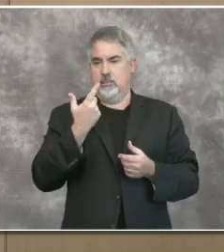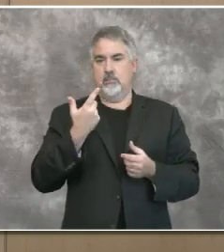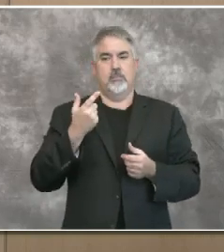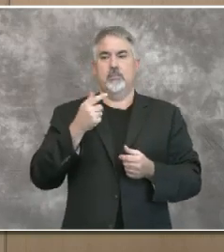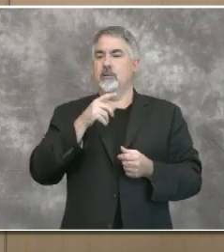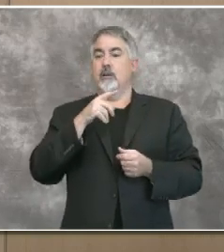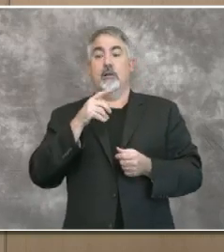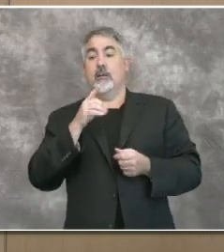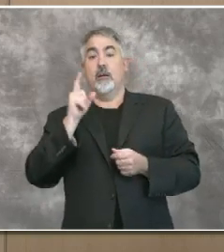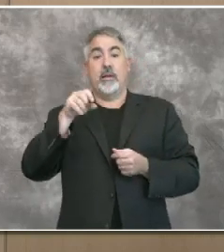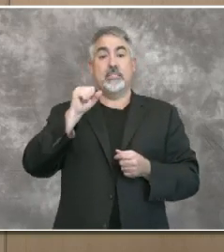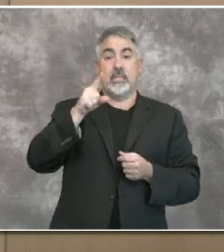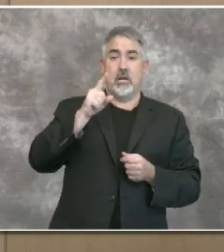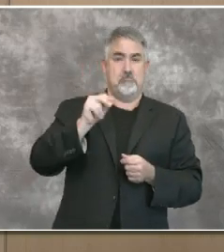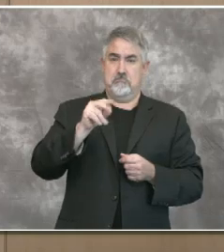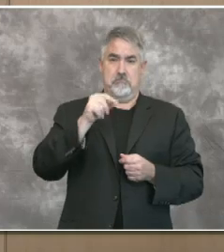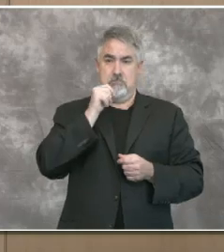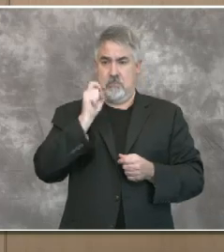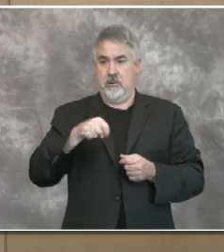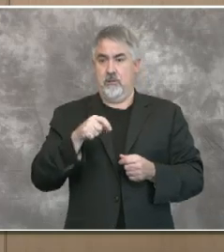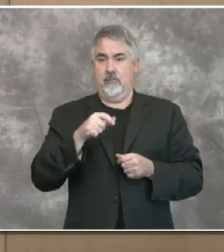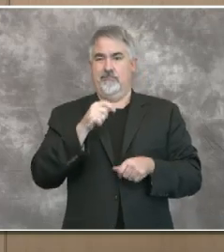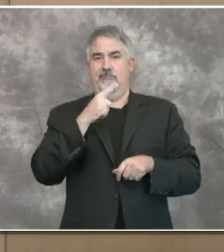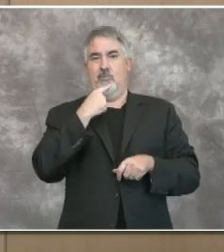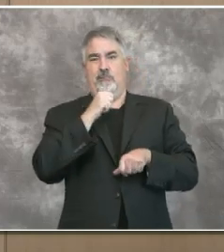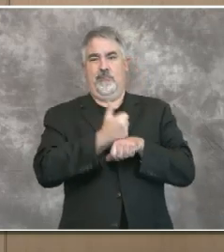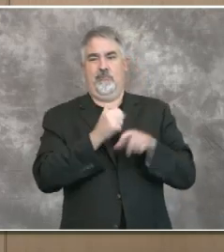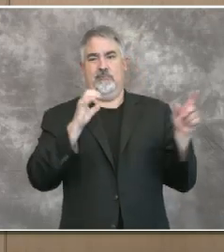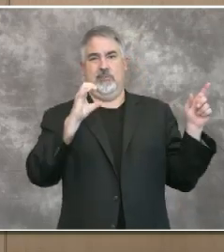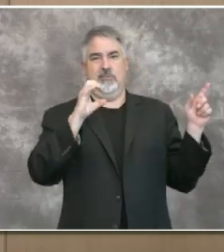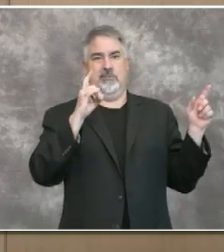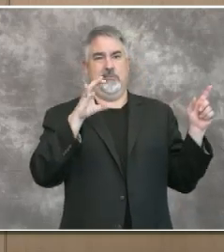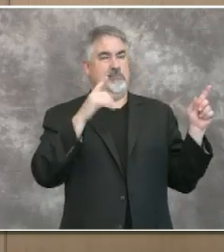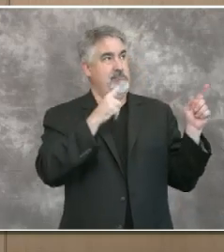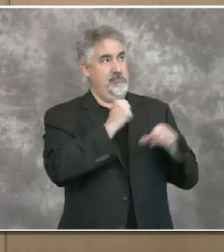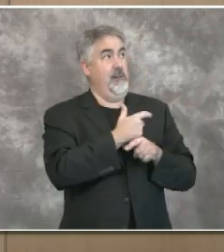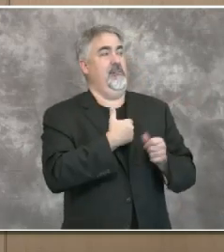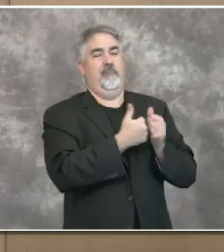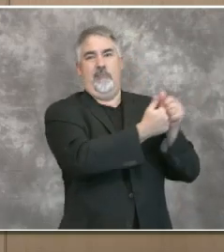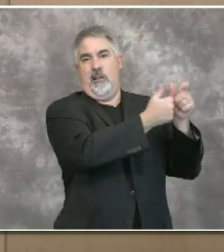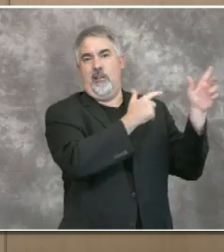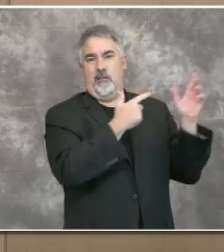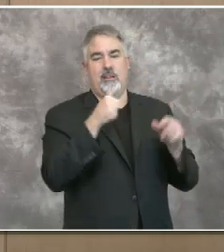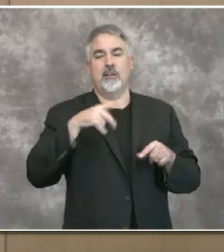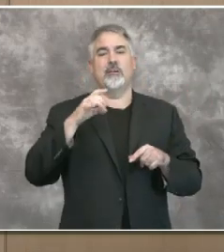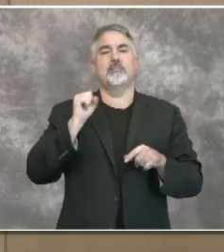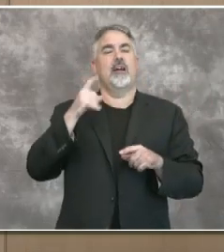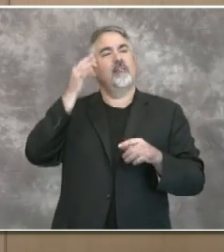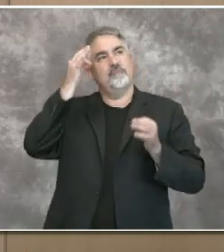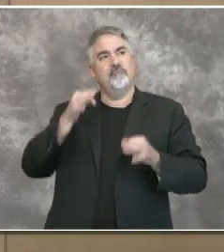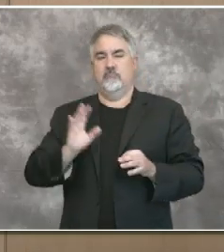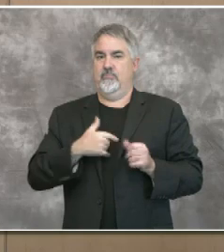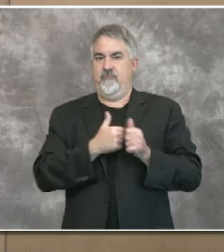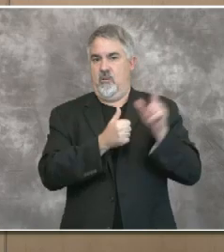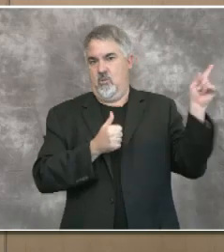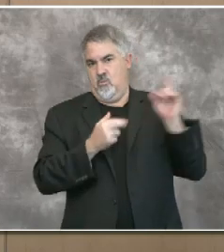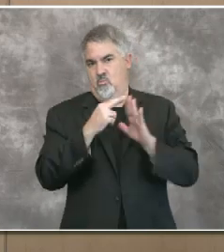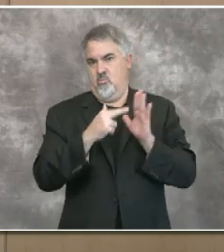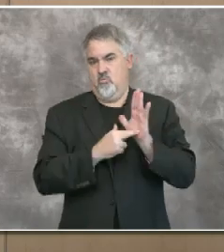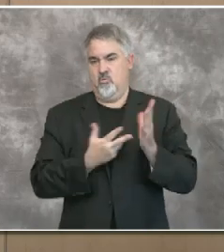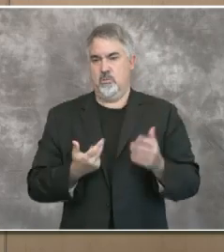Diego, this is based on CDC recommendations in terms of those individuals with underlying medical conditions,